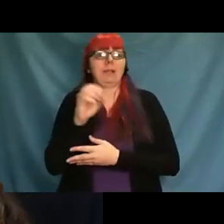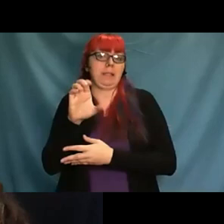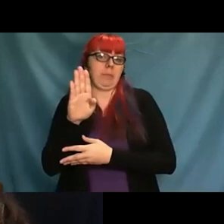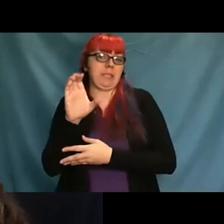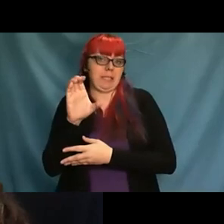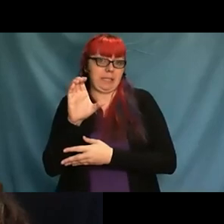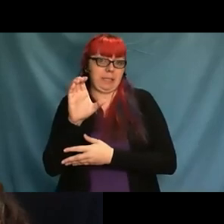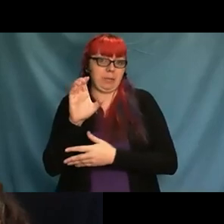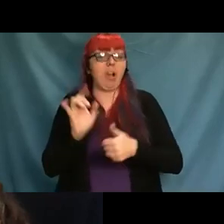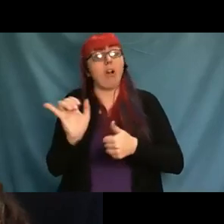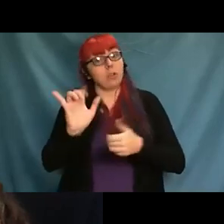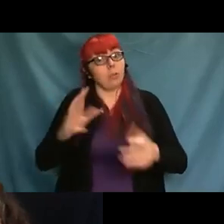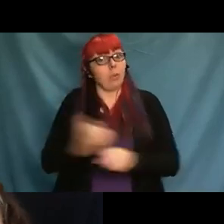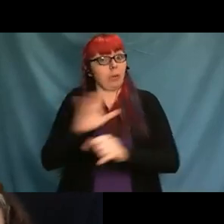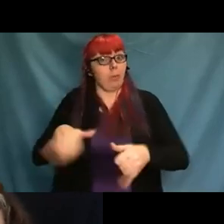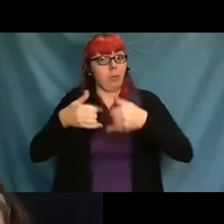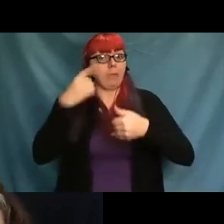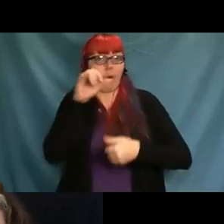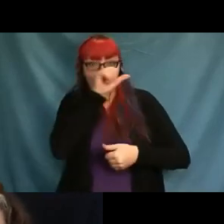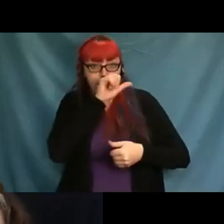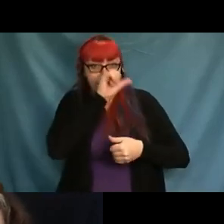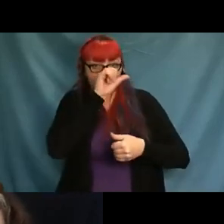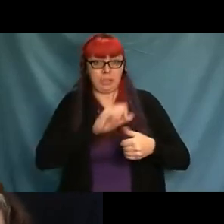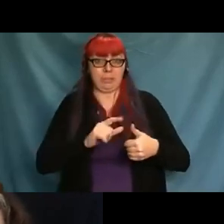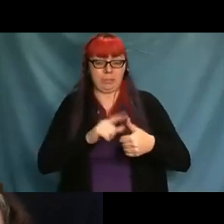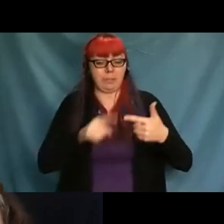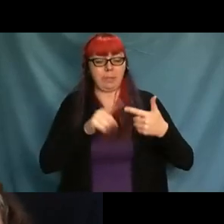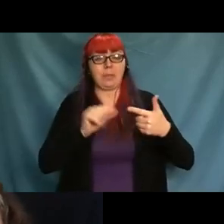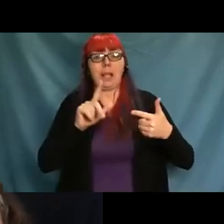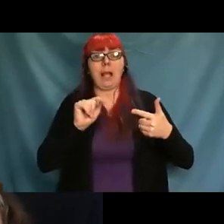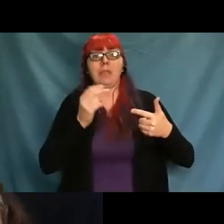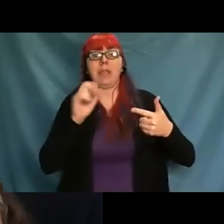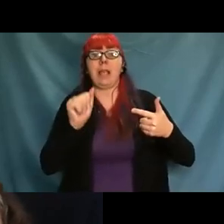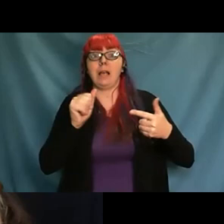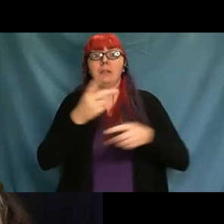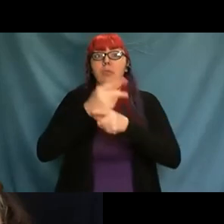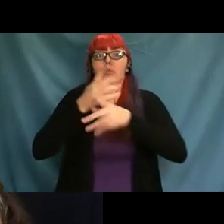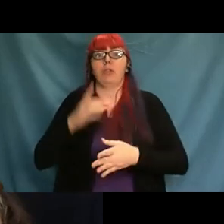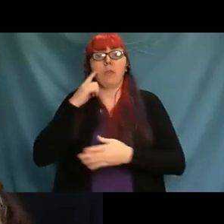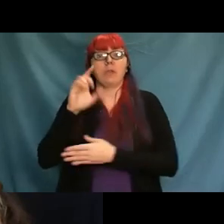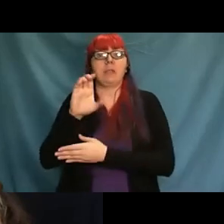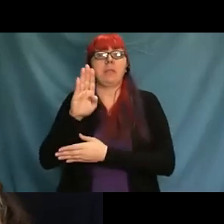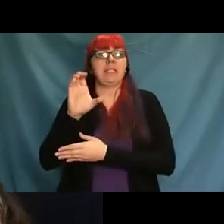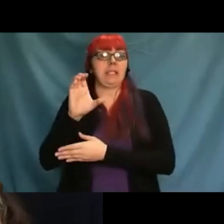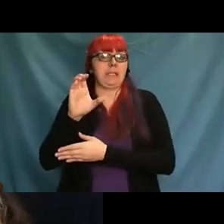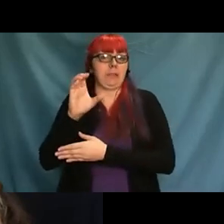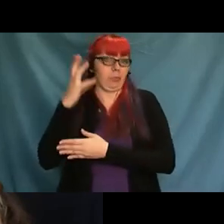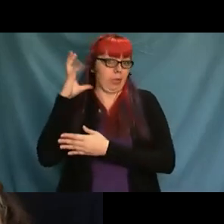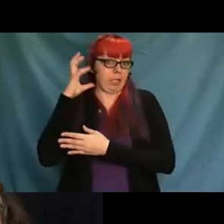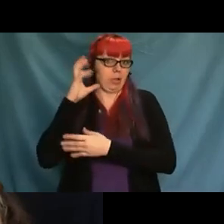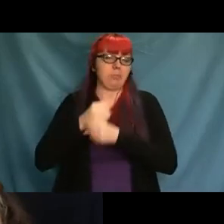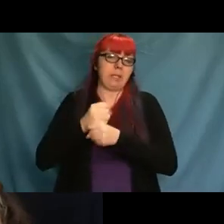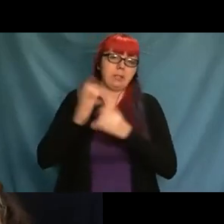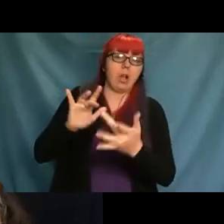award-winning animator. Althea is a digital producer for CBC Radio, where she creates online content that includes